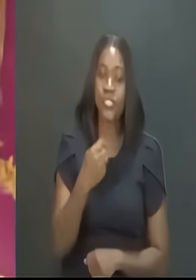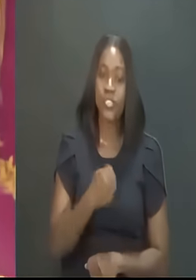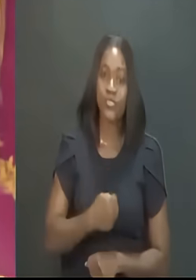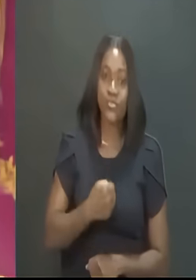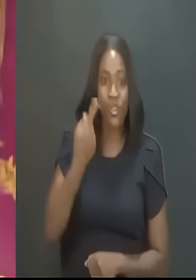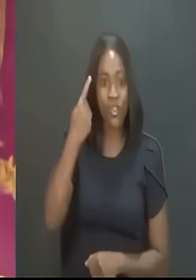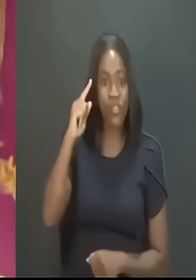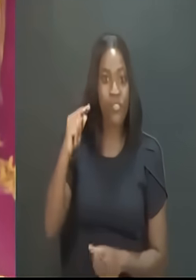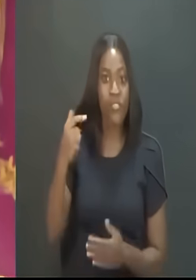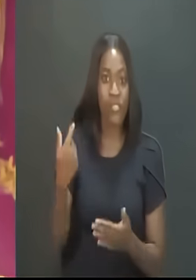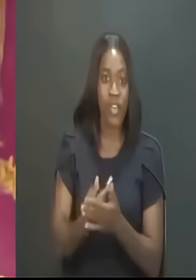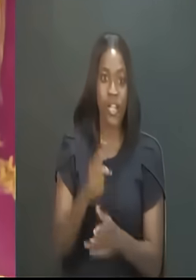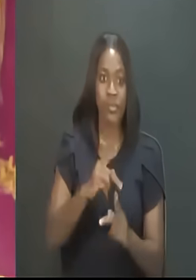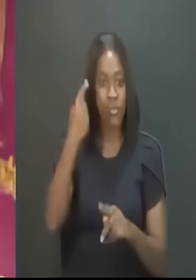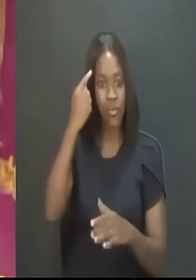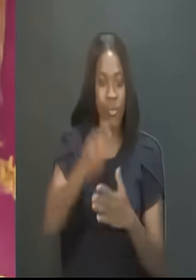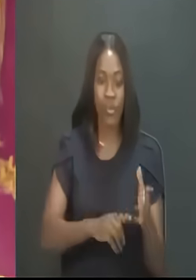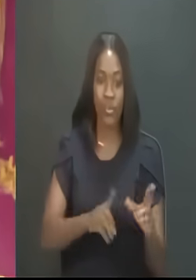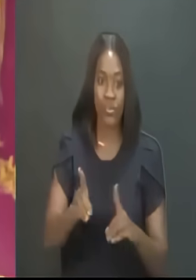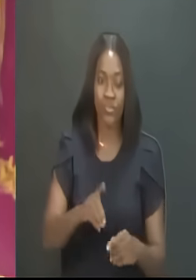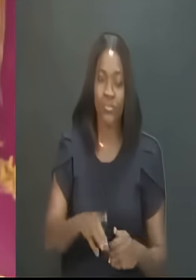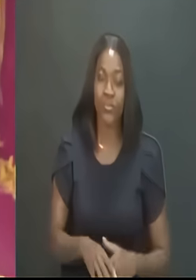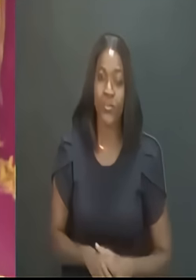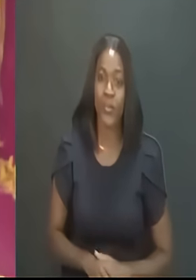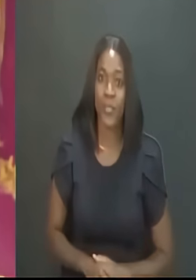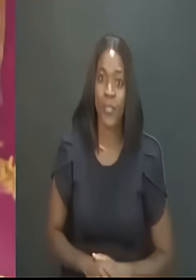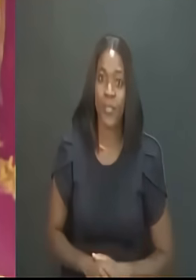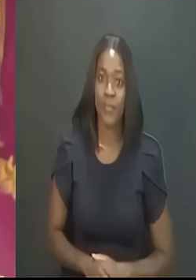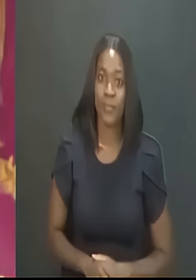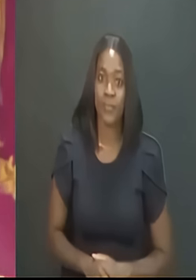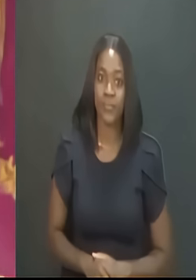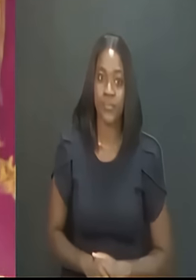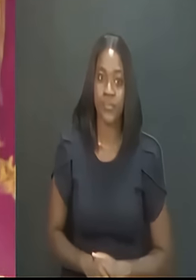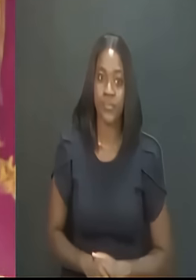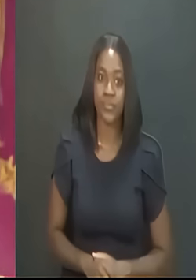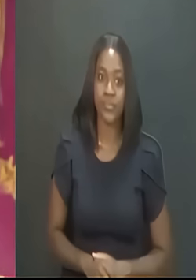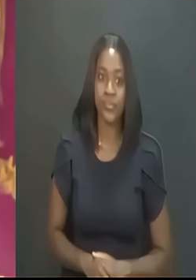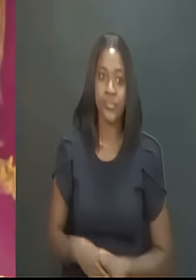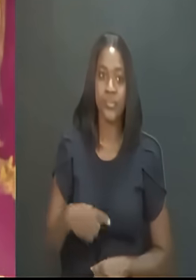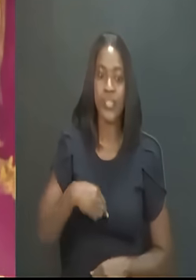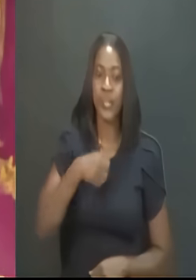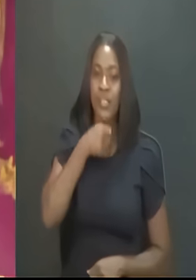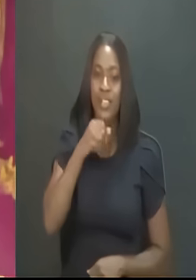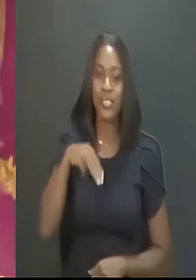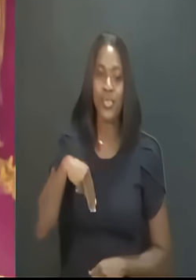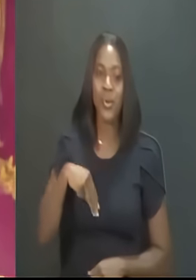did. Mr. Speaker, on that note, let me assure members.